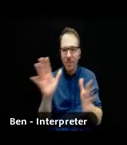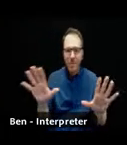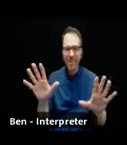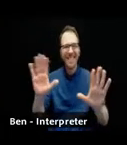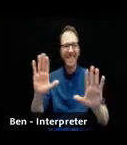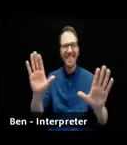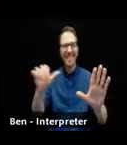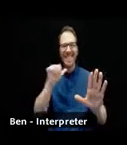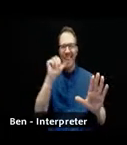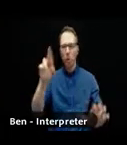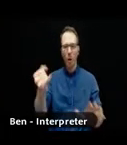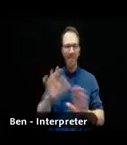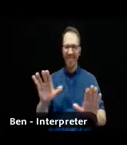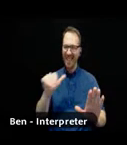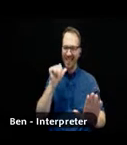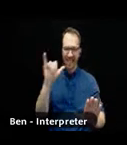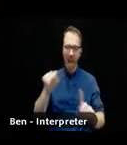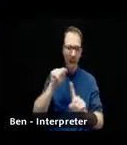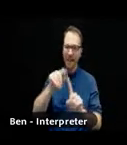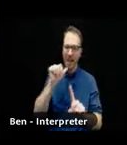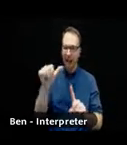what restorative justice is about.